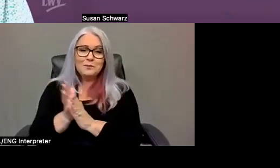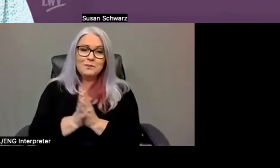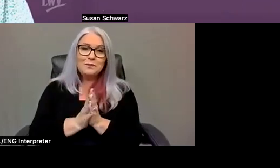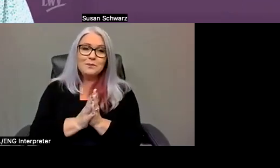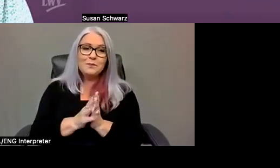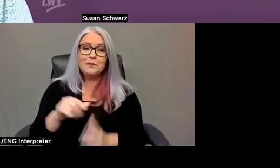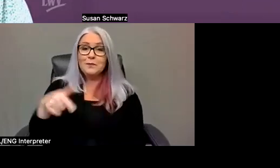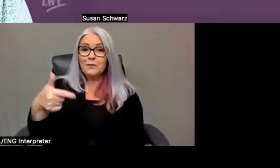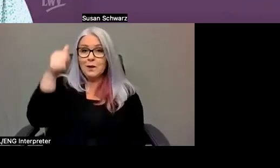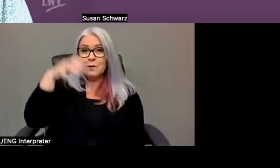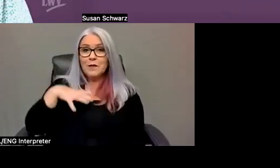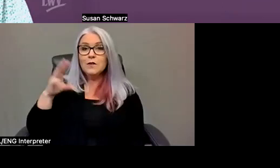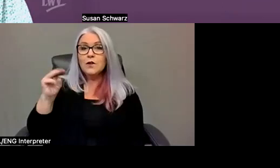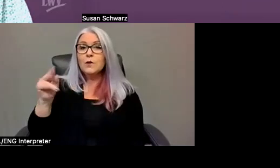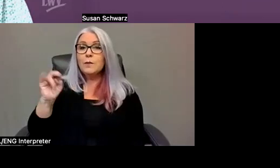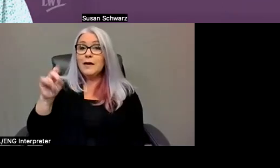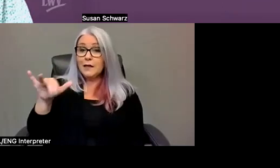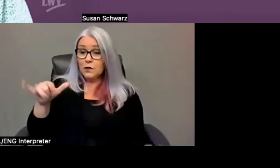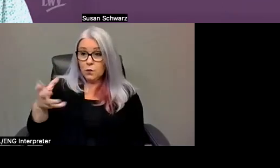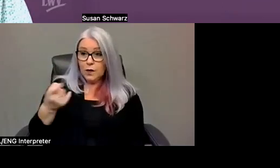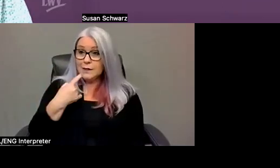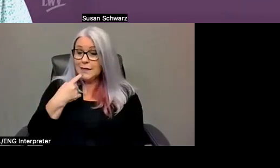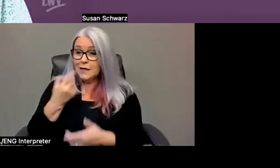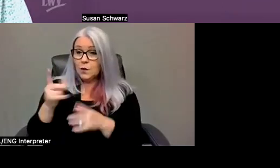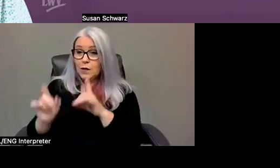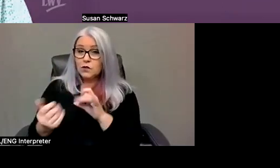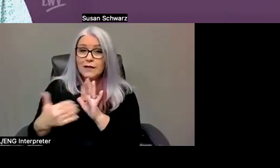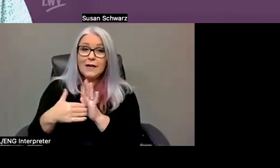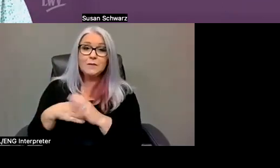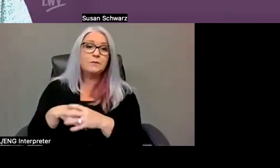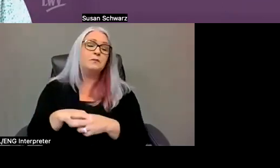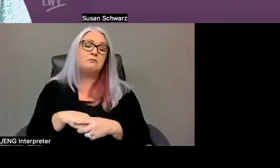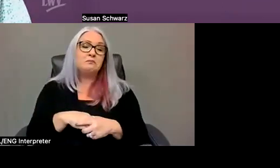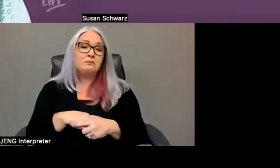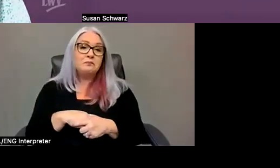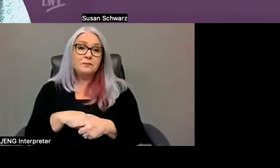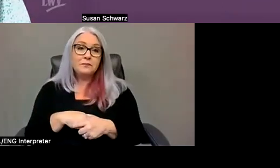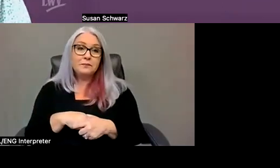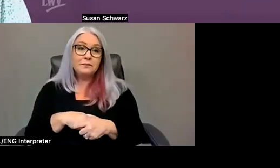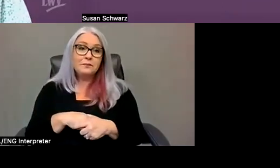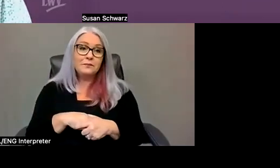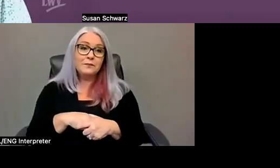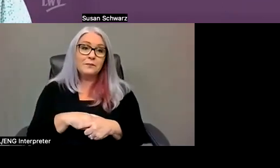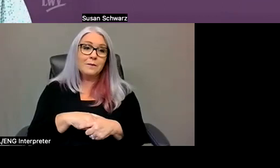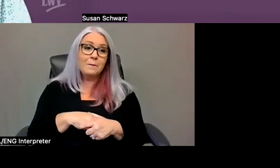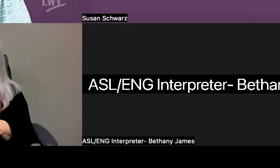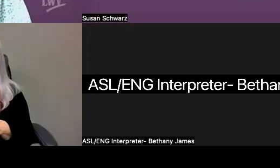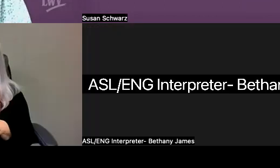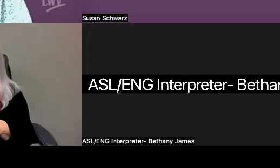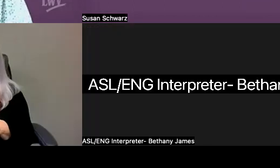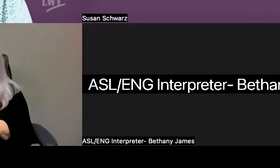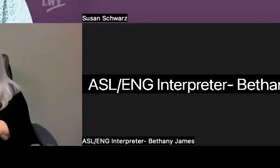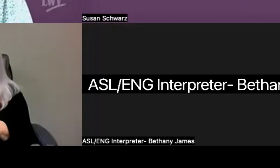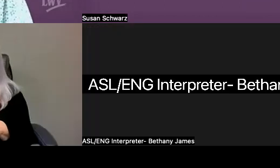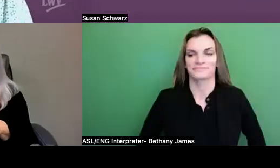Mr. Manley, the same question. Would you like me to repeat it? No, I got it. There's not much difference in my response than